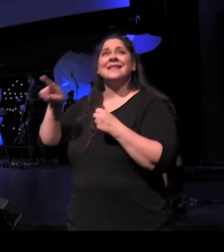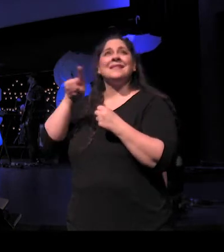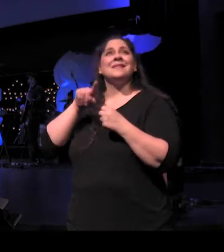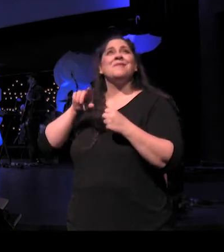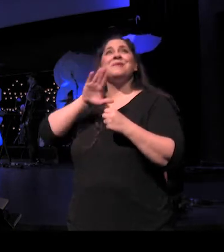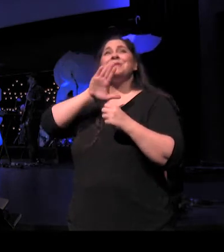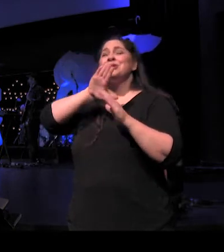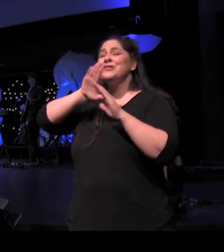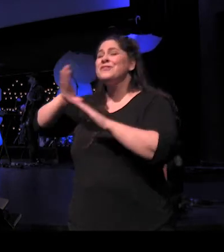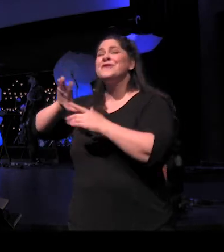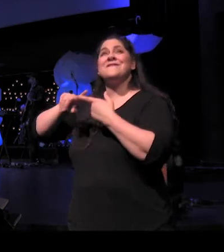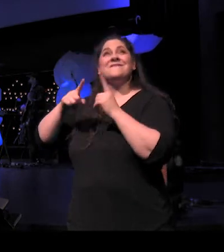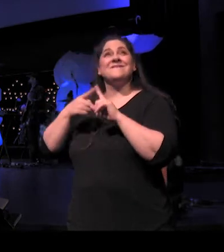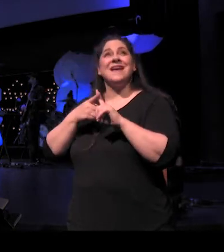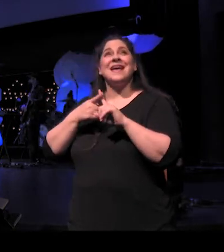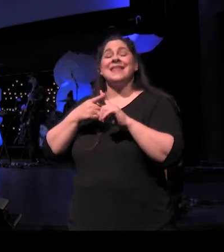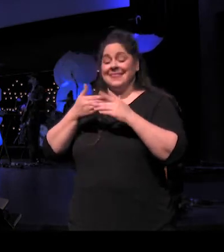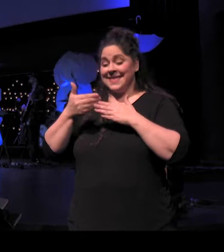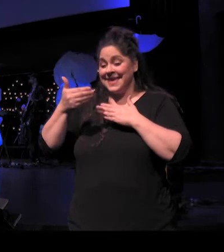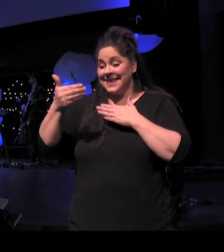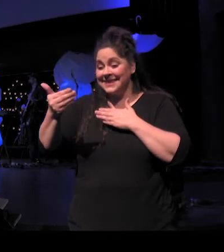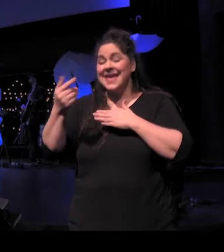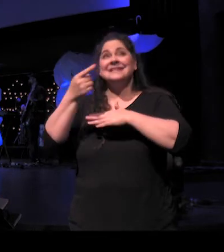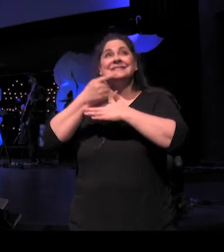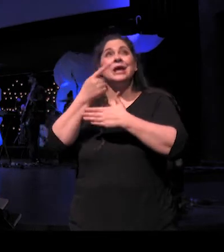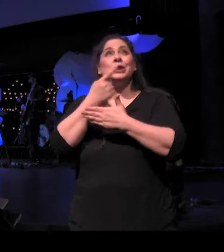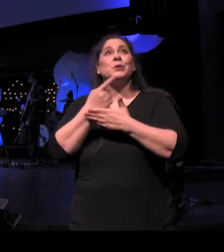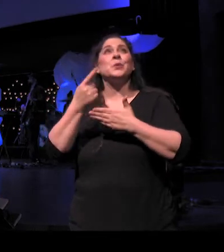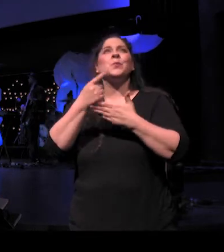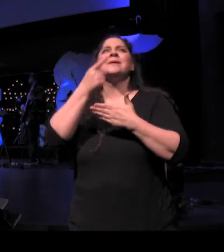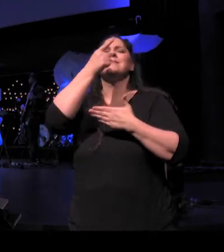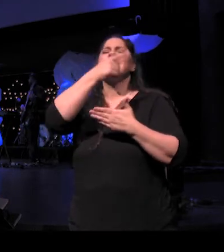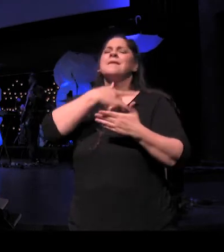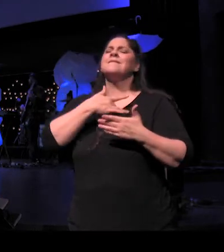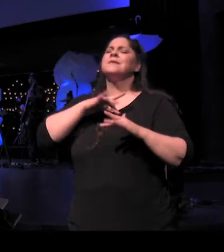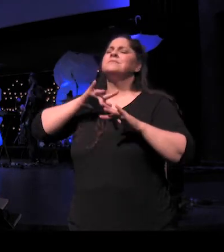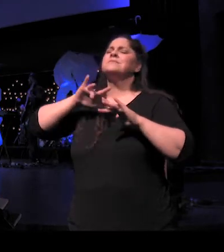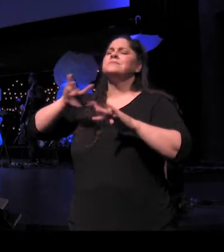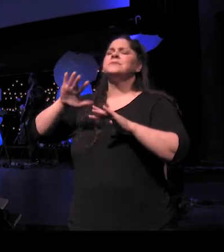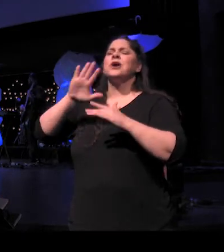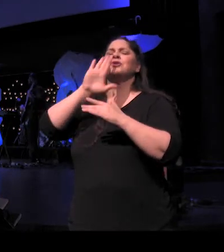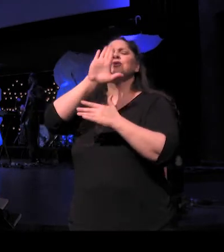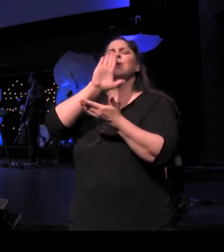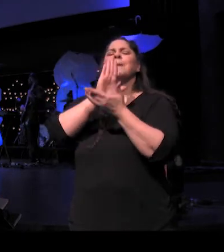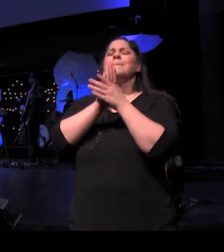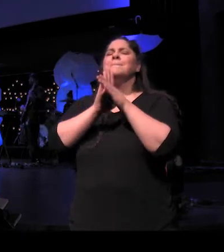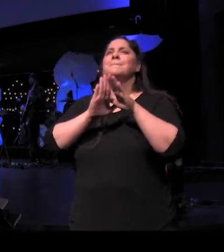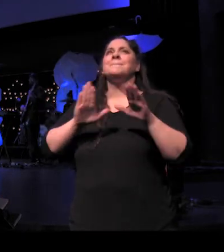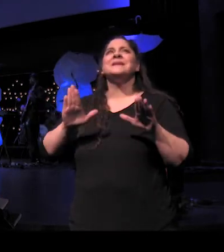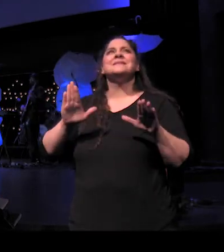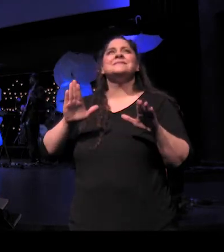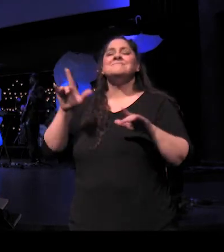pray that in these days and weeks to come, that they would feel your peace that passes all understanding,